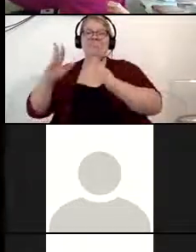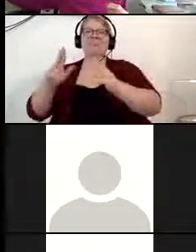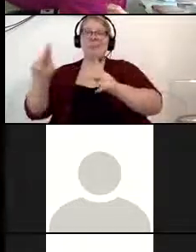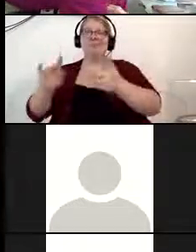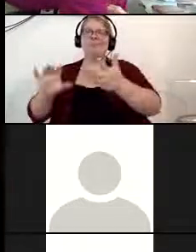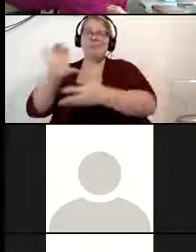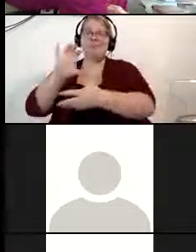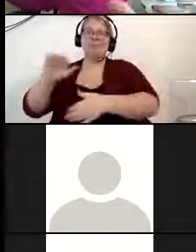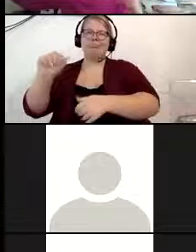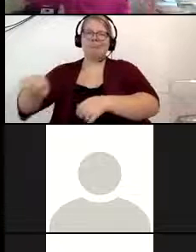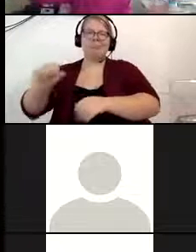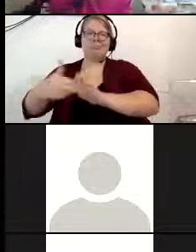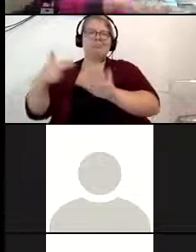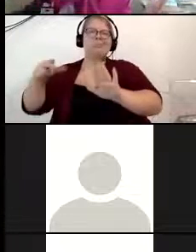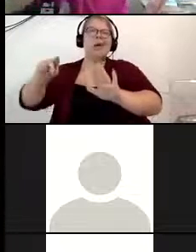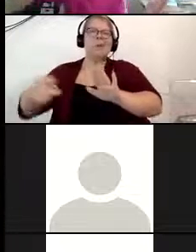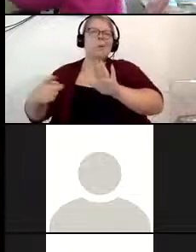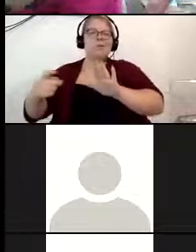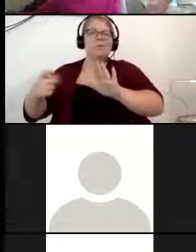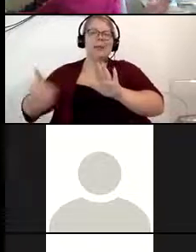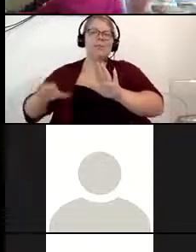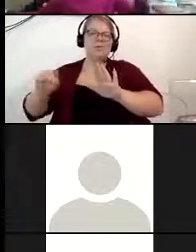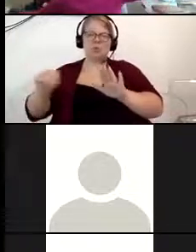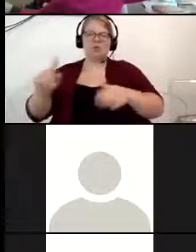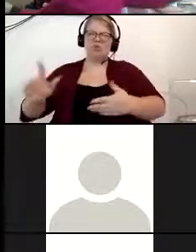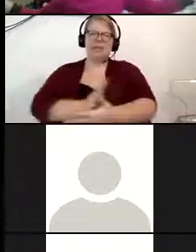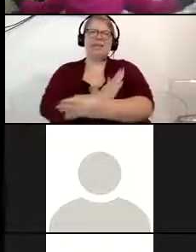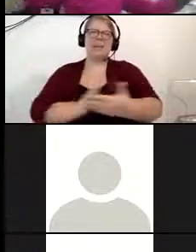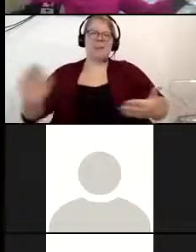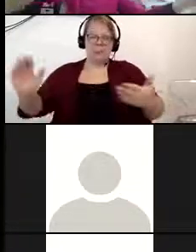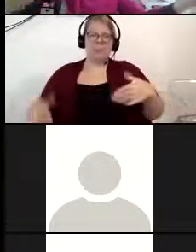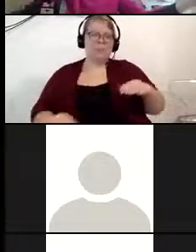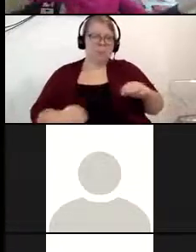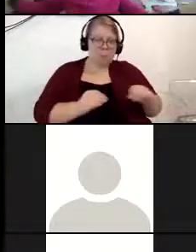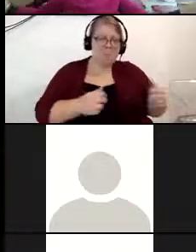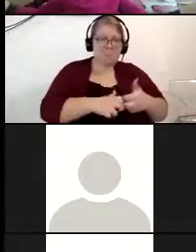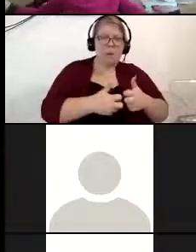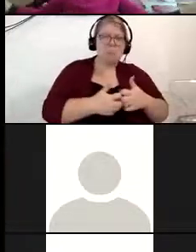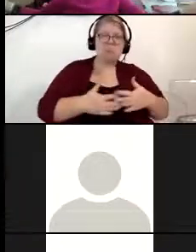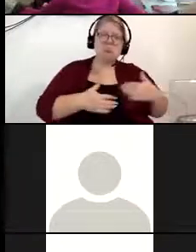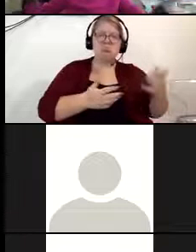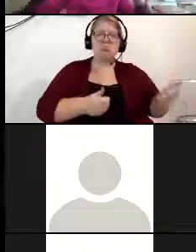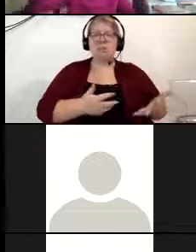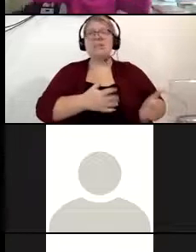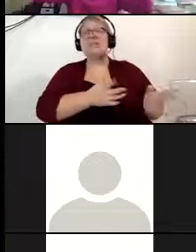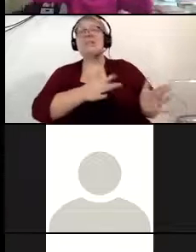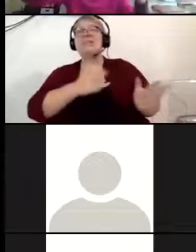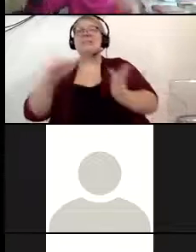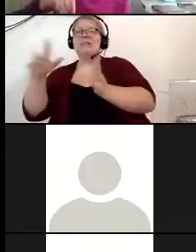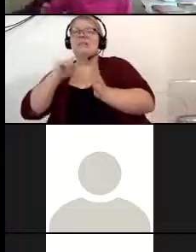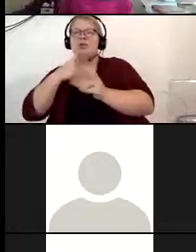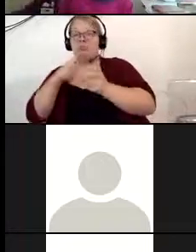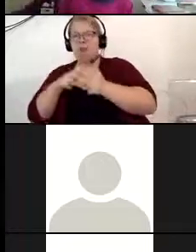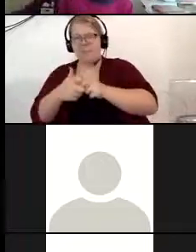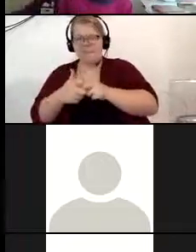diagnostic criteria for a gambling disorder. So that full continuum of no problems to severe problems. And they had